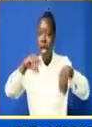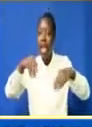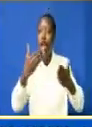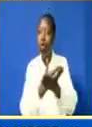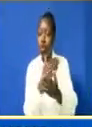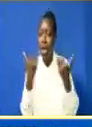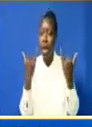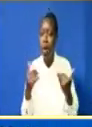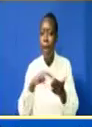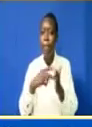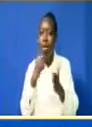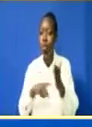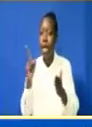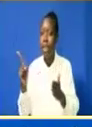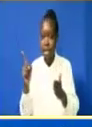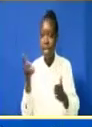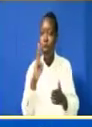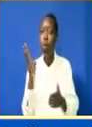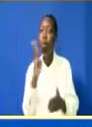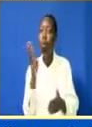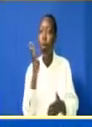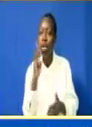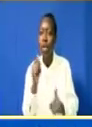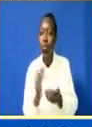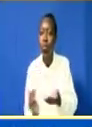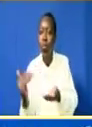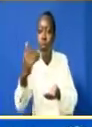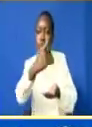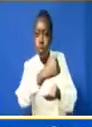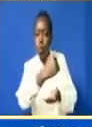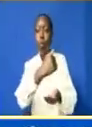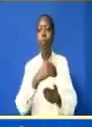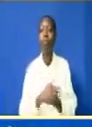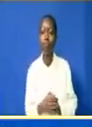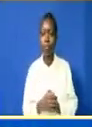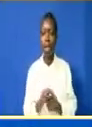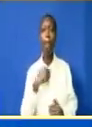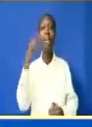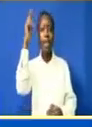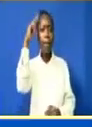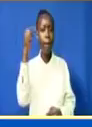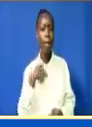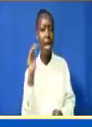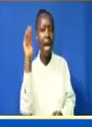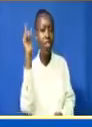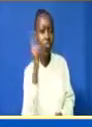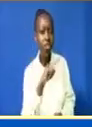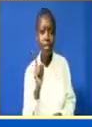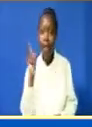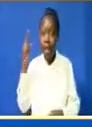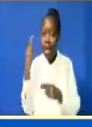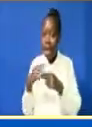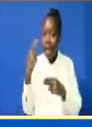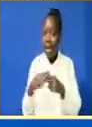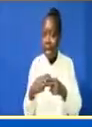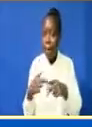enclosed water body. By land. And I do remember I asked you, what do we call the land